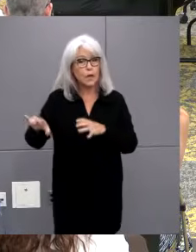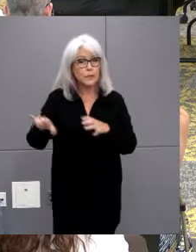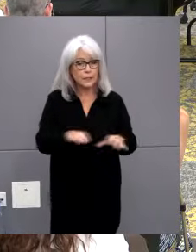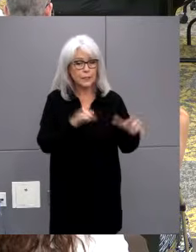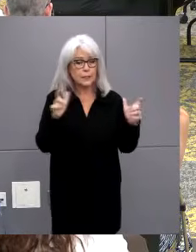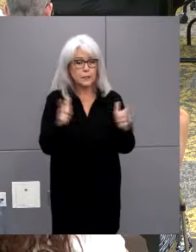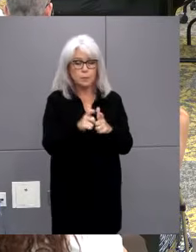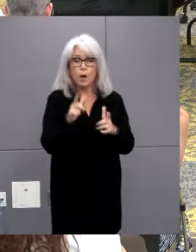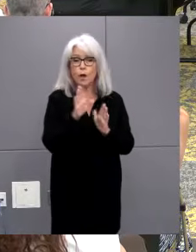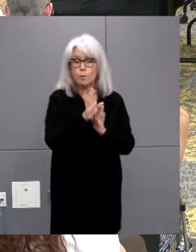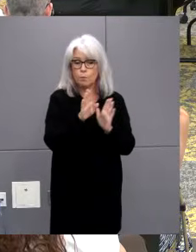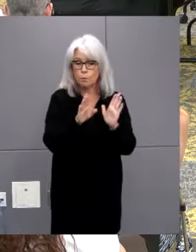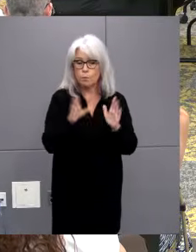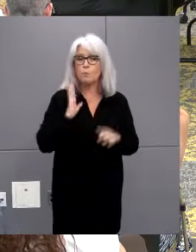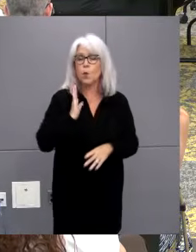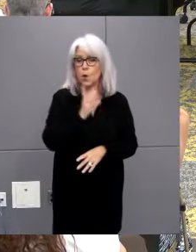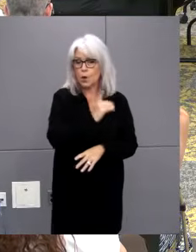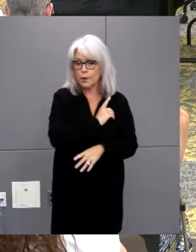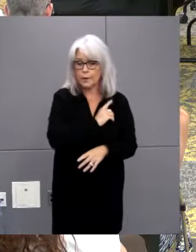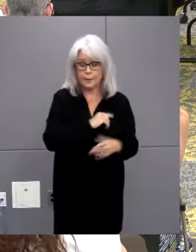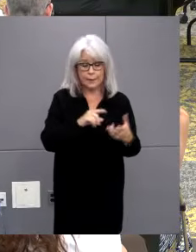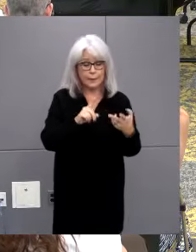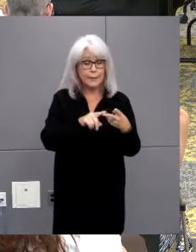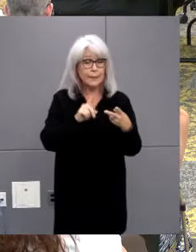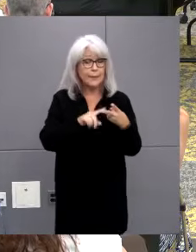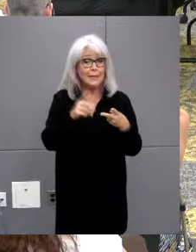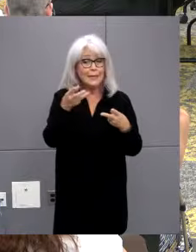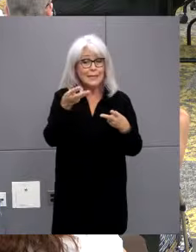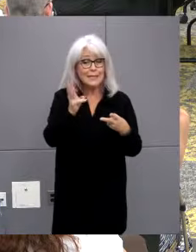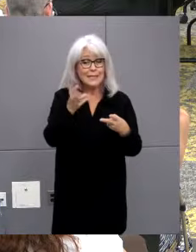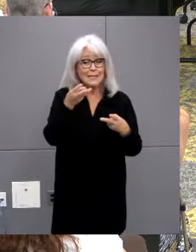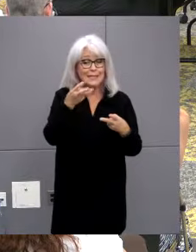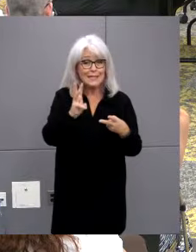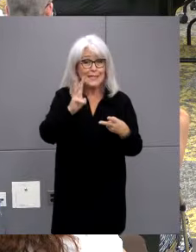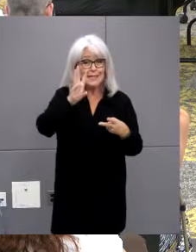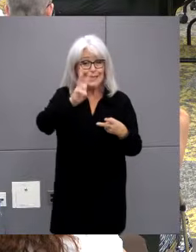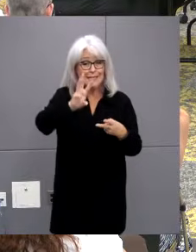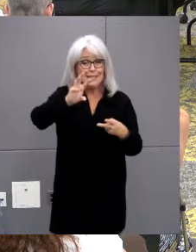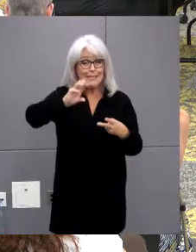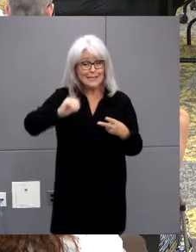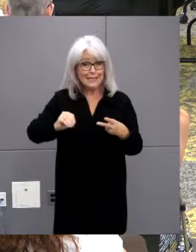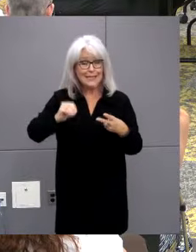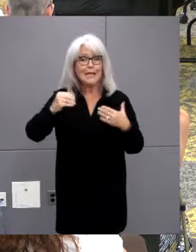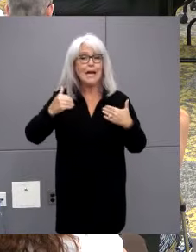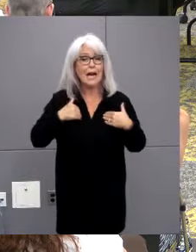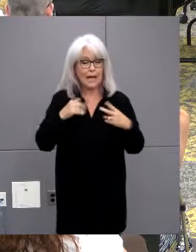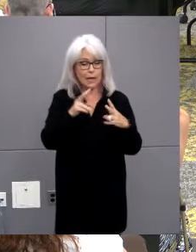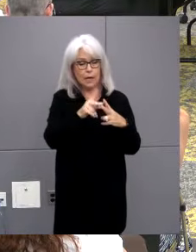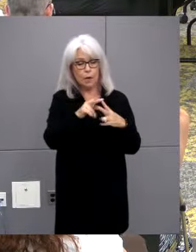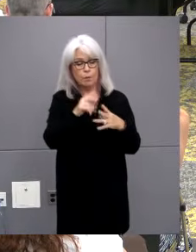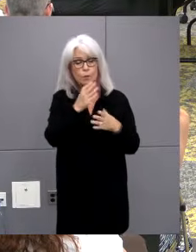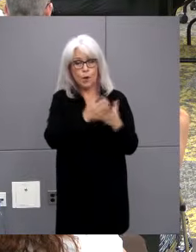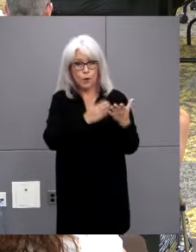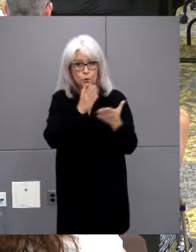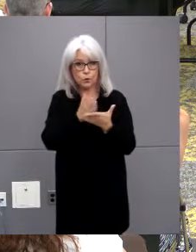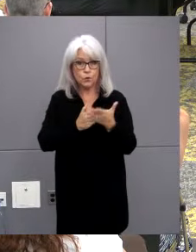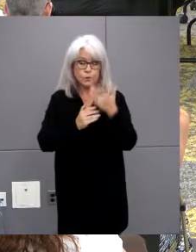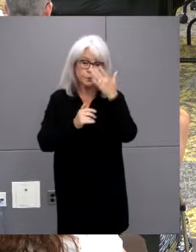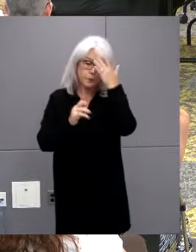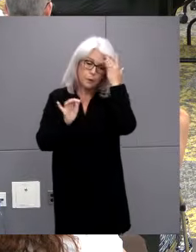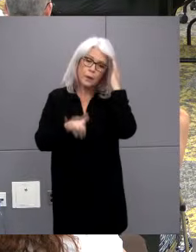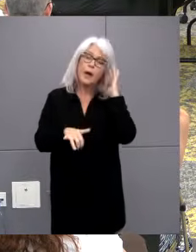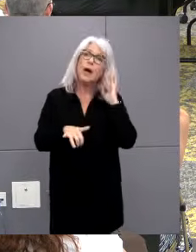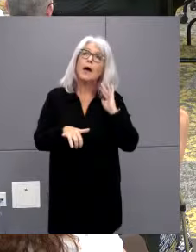Now, what has 1660 done? 1660 actually had a couple of features